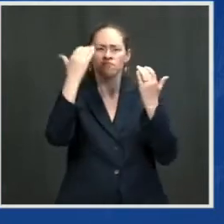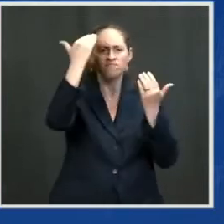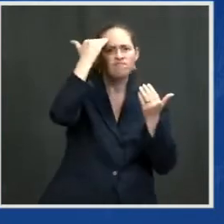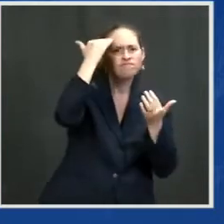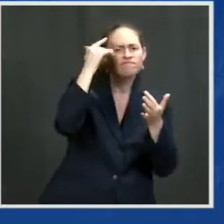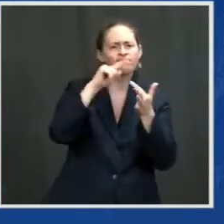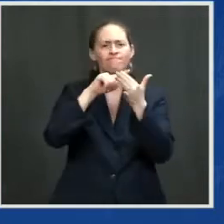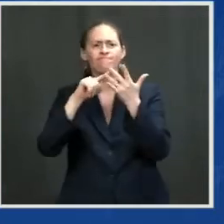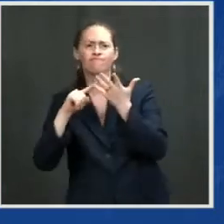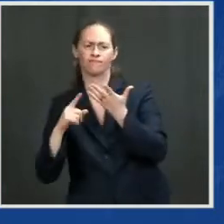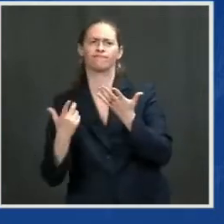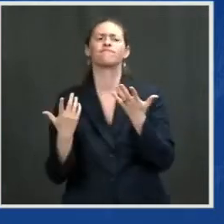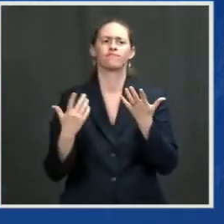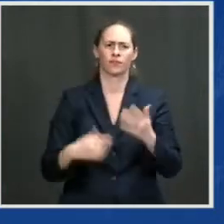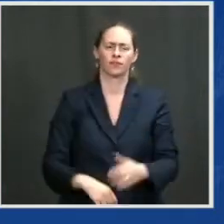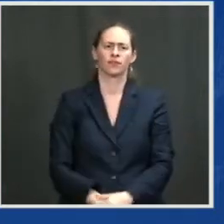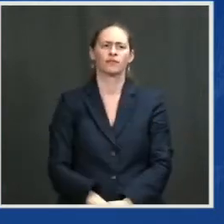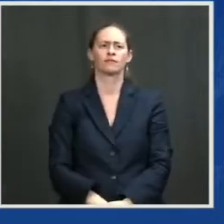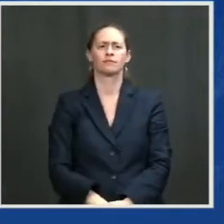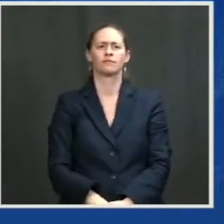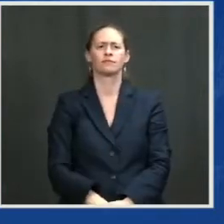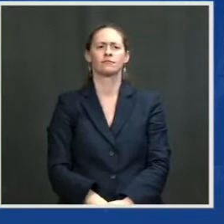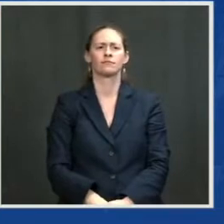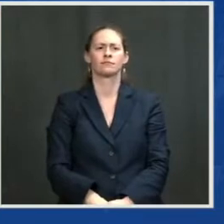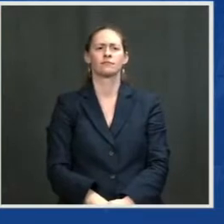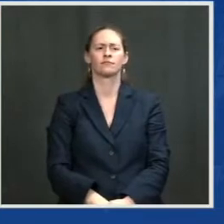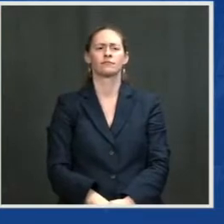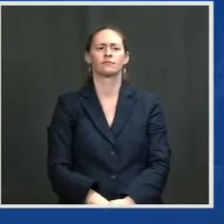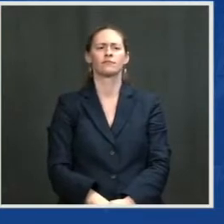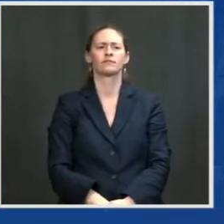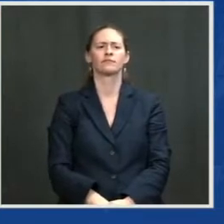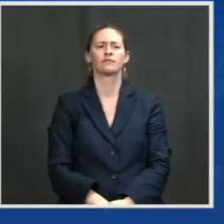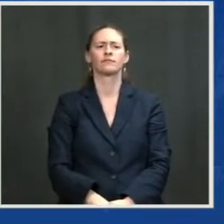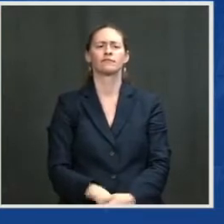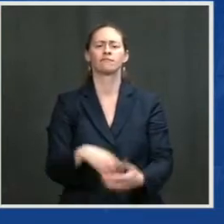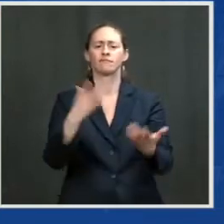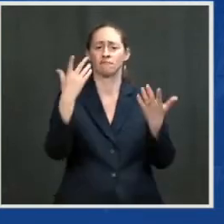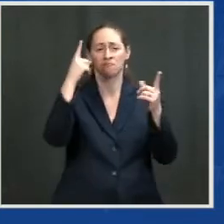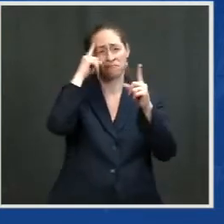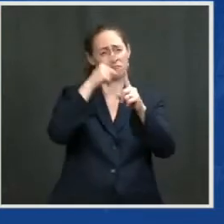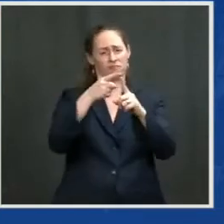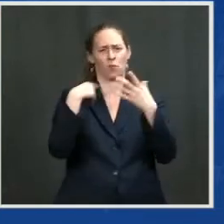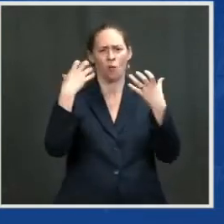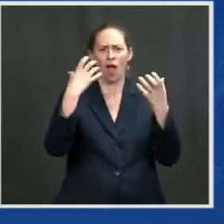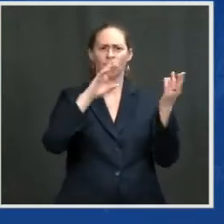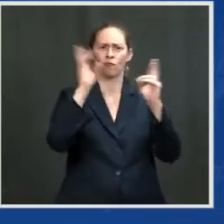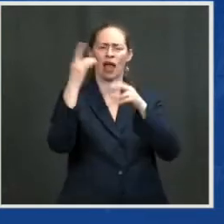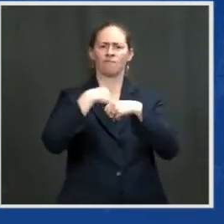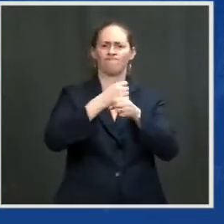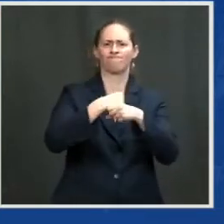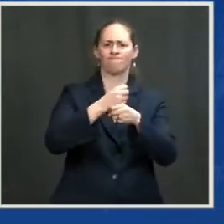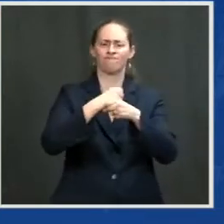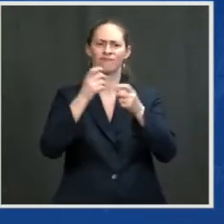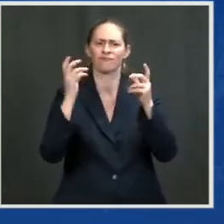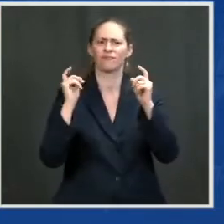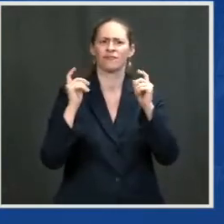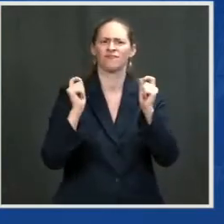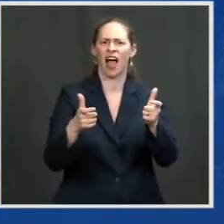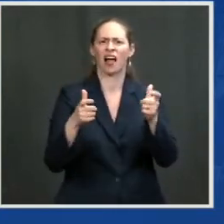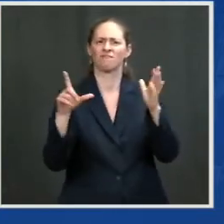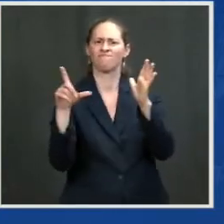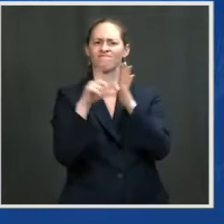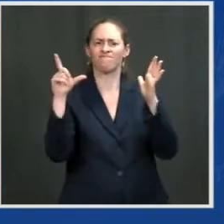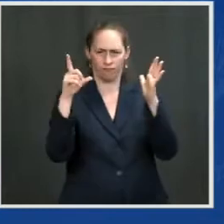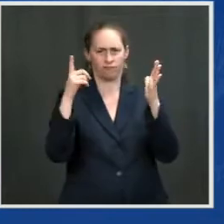and get it to market the fastest. And we're doing everything we can to win the competition for the 21st century. I'm willing to hear ideas from